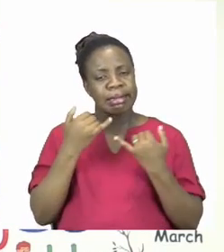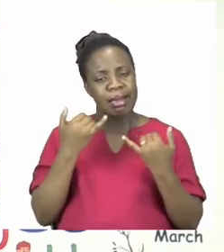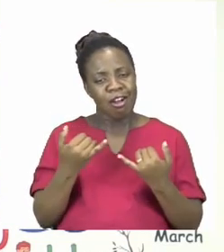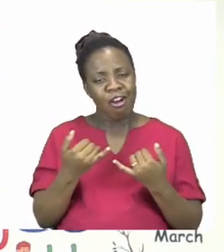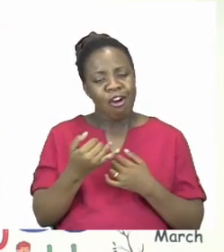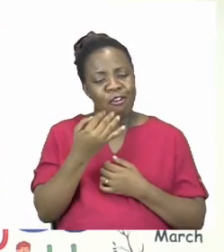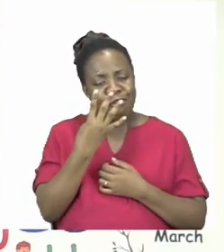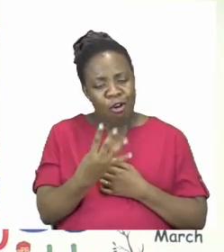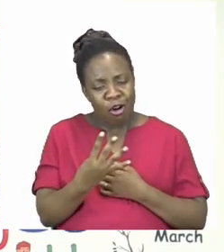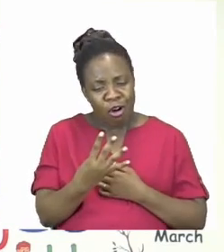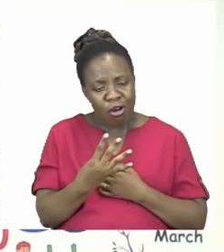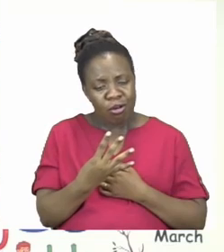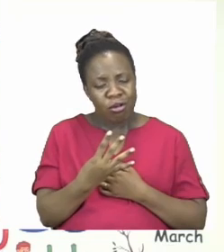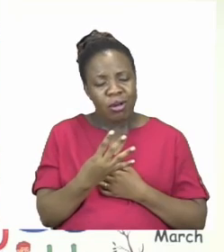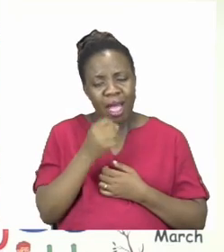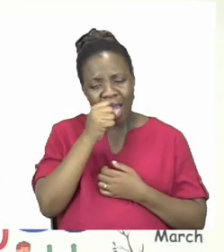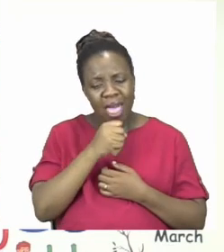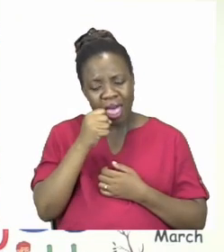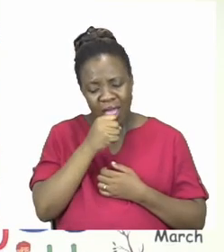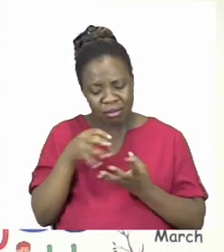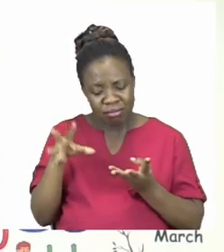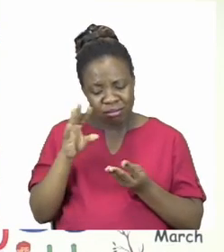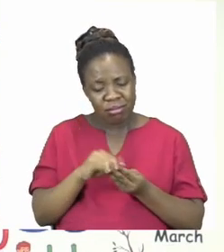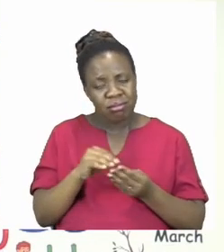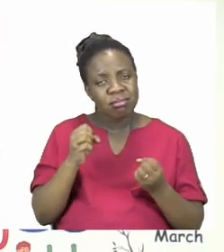ice creams will cost, we need to say